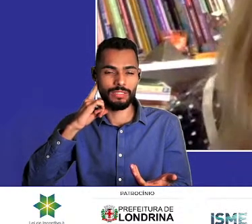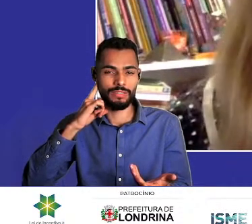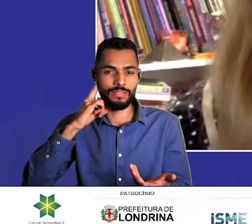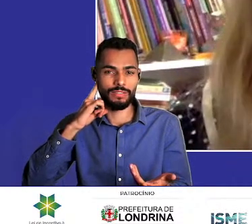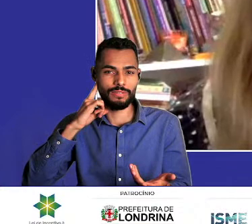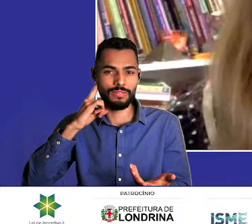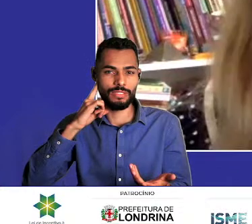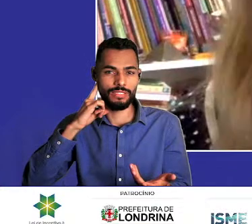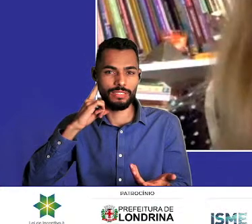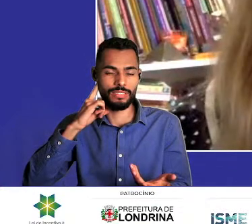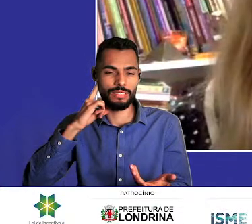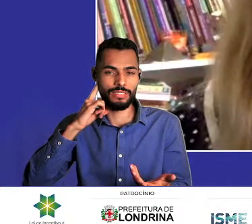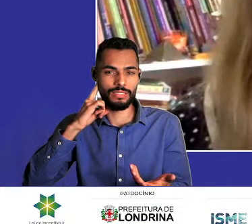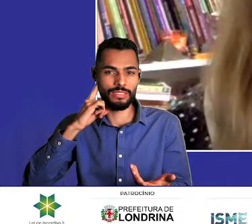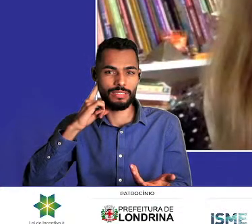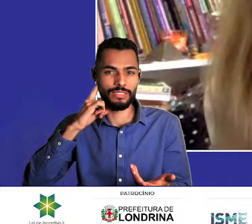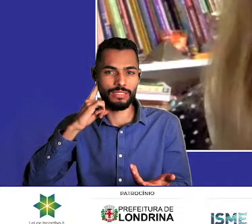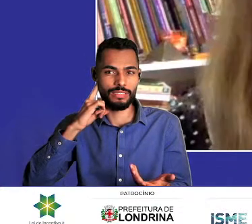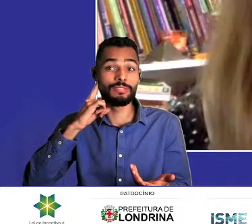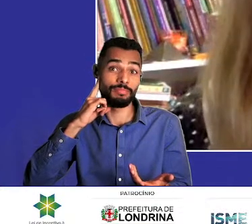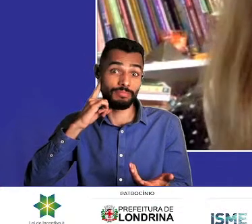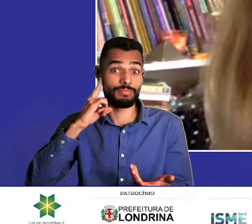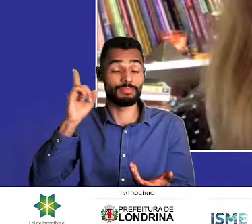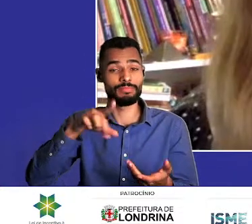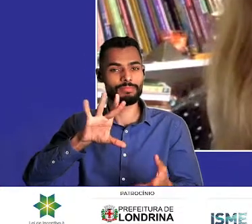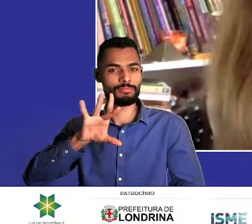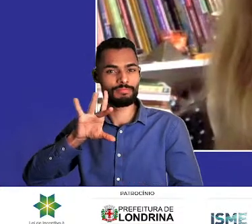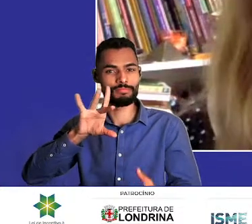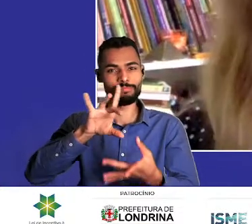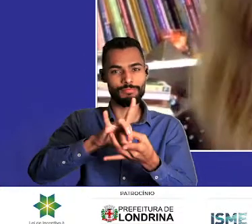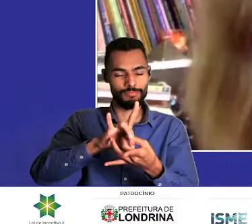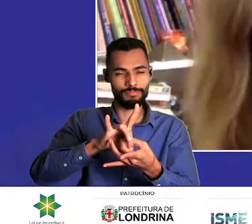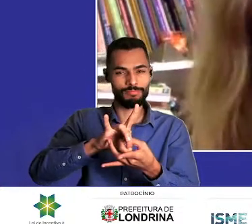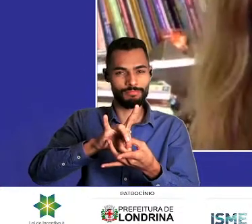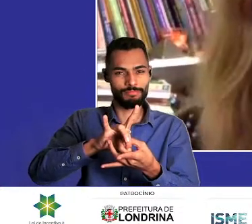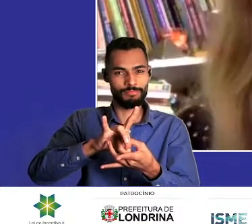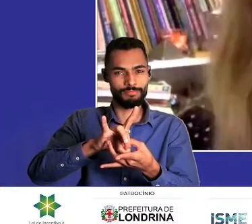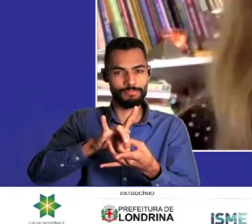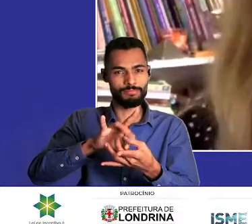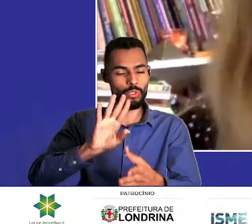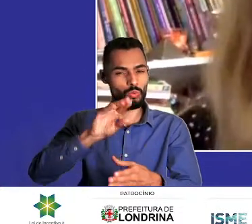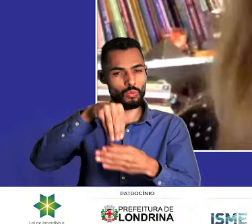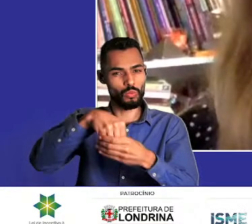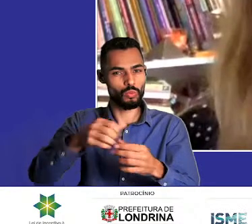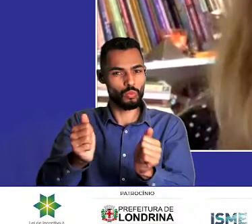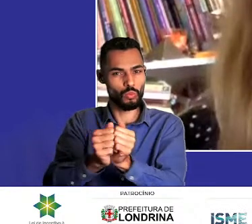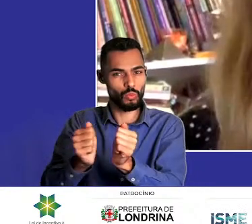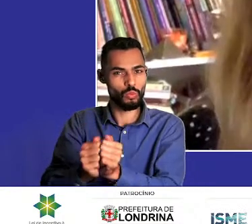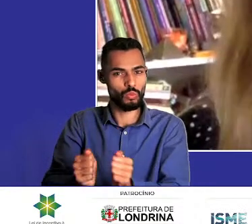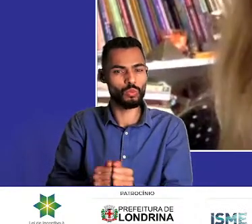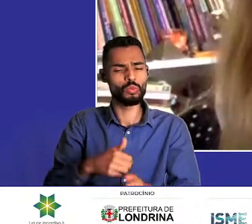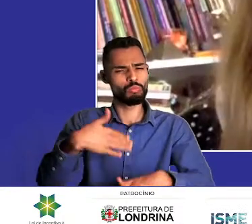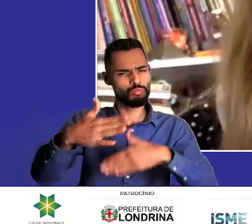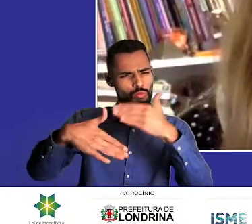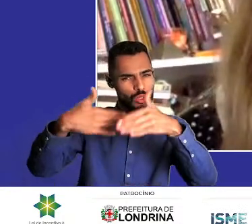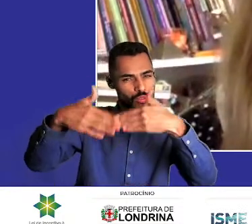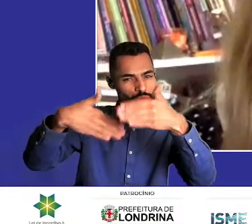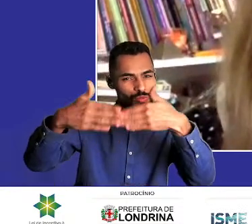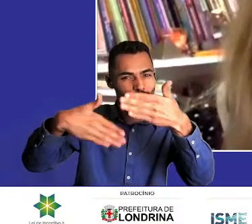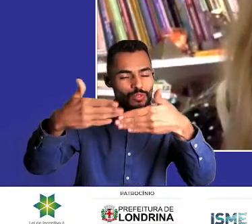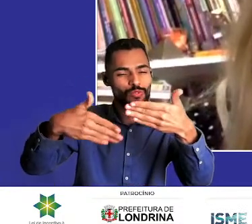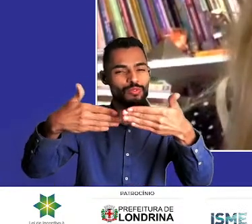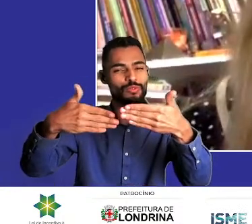of important public goods for development to any